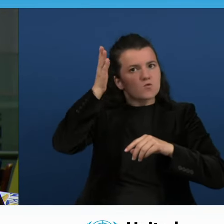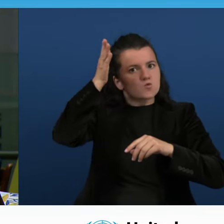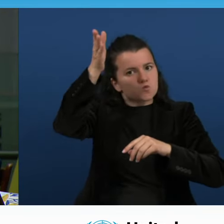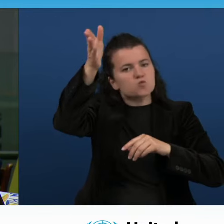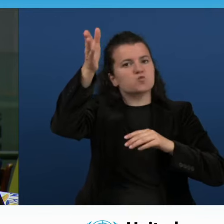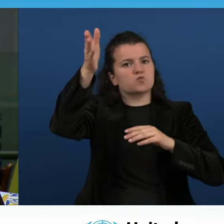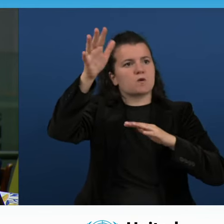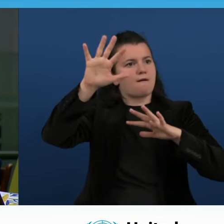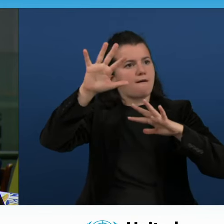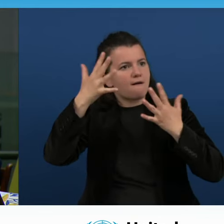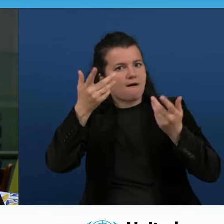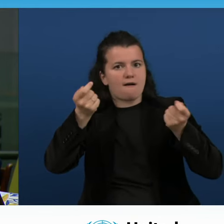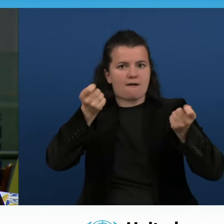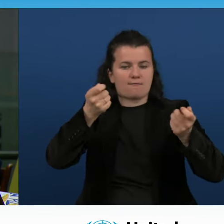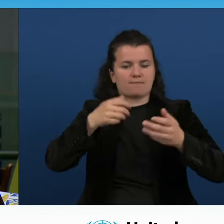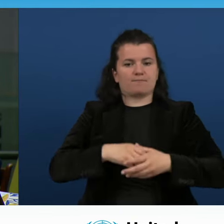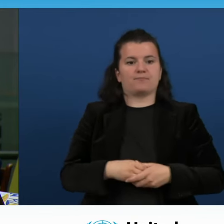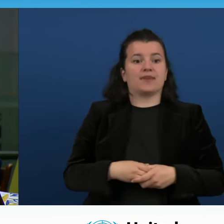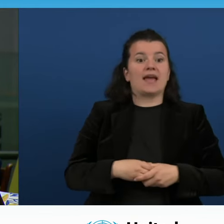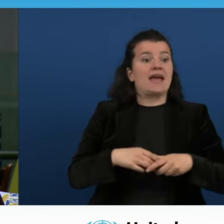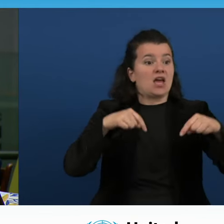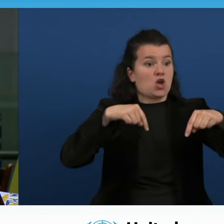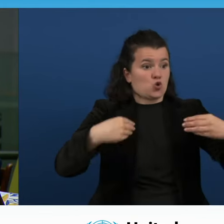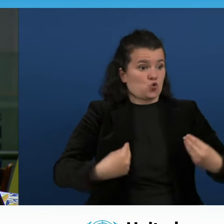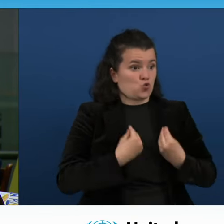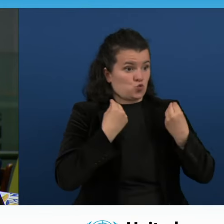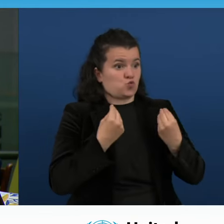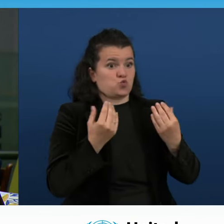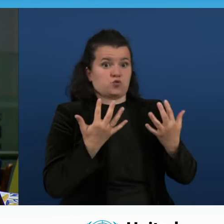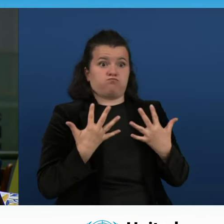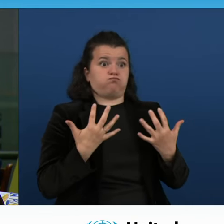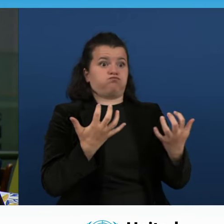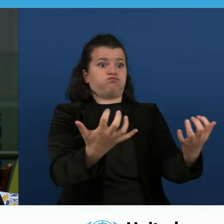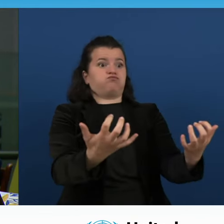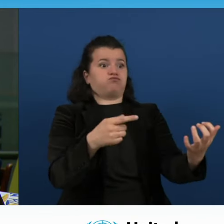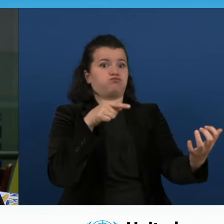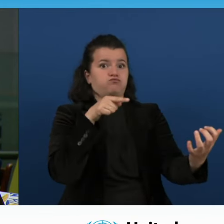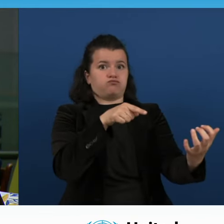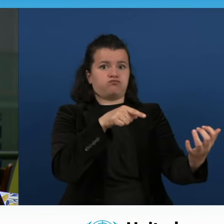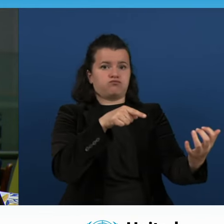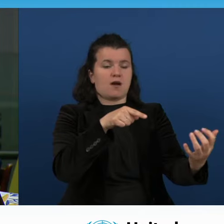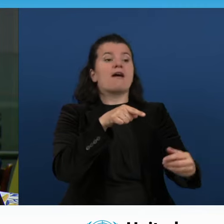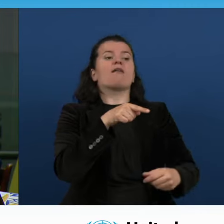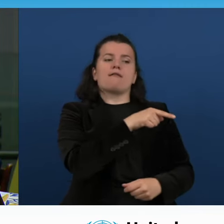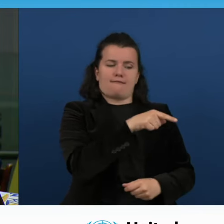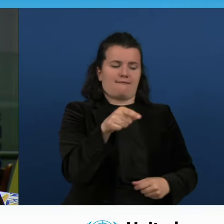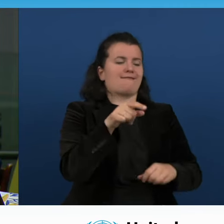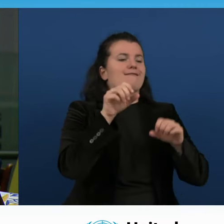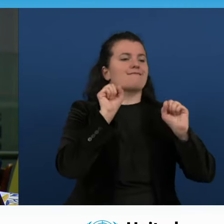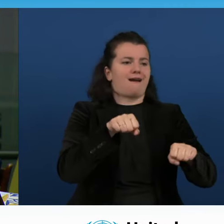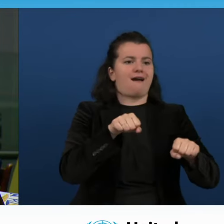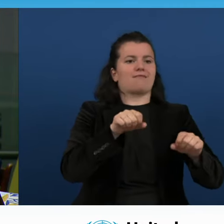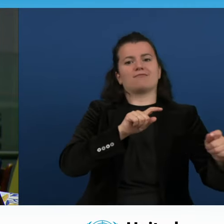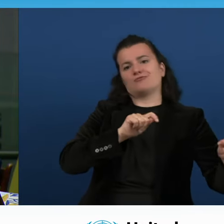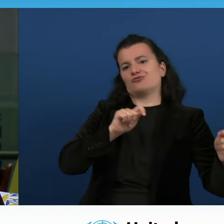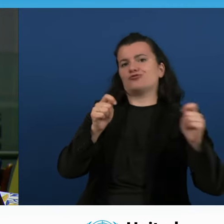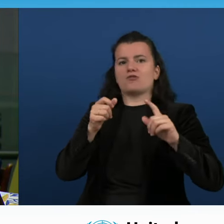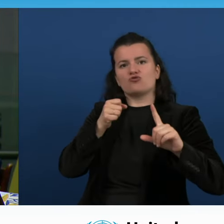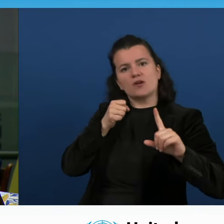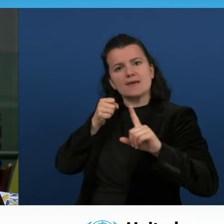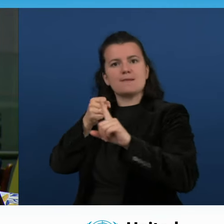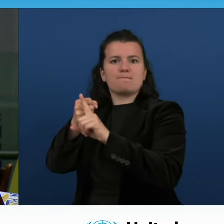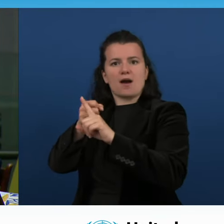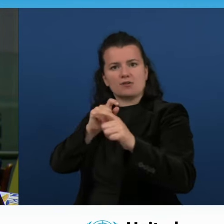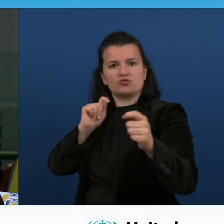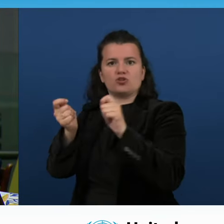lot of power in this room in how to change the narratives, in how to change also the commitments from our global